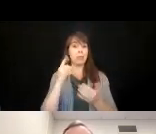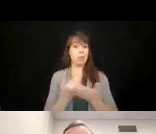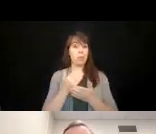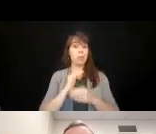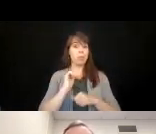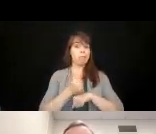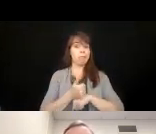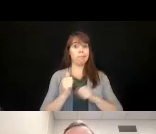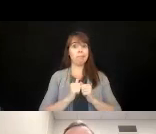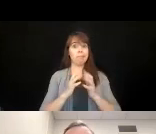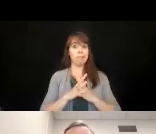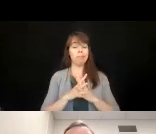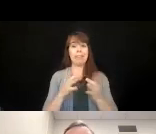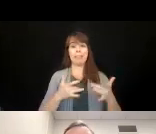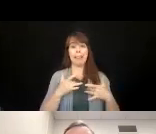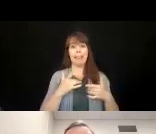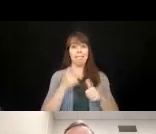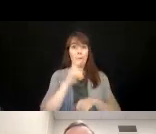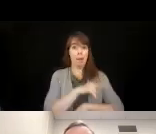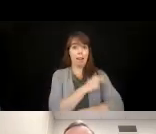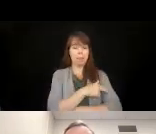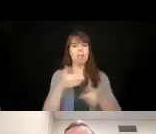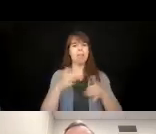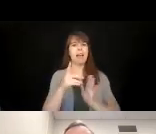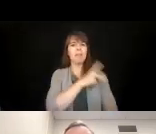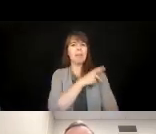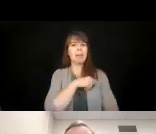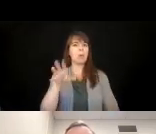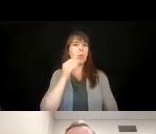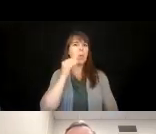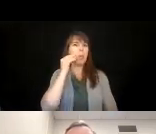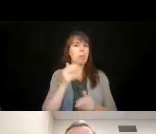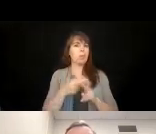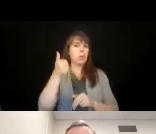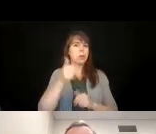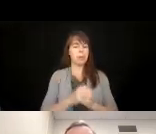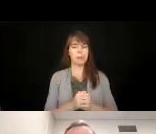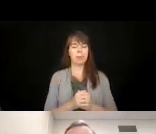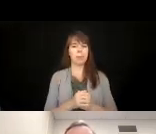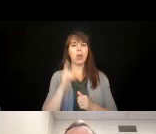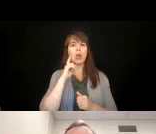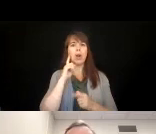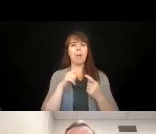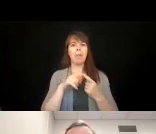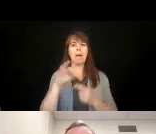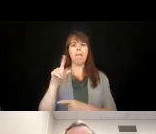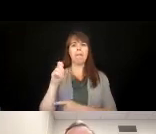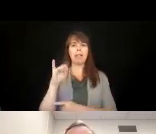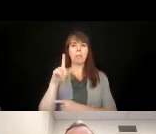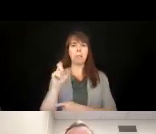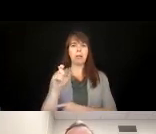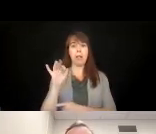that allows patients to go home sooner. And we will hear from the Flexible First team regarding hybrid workplace models for the fall.